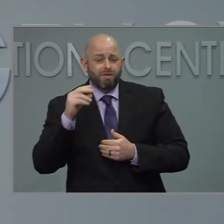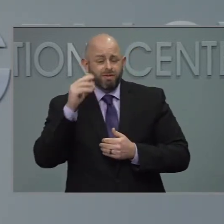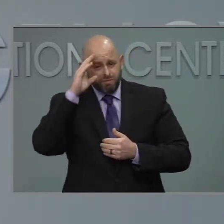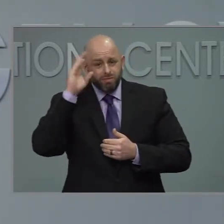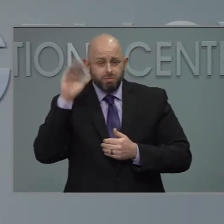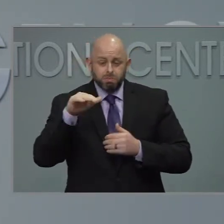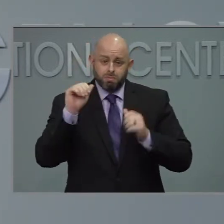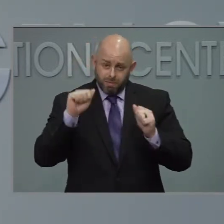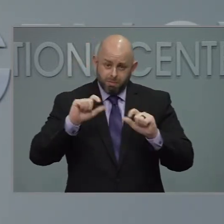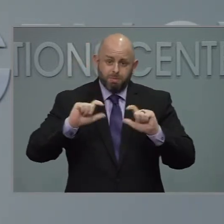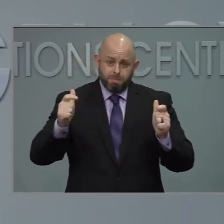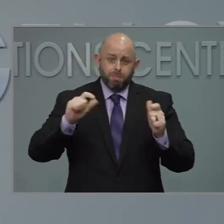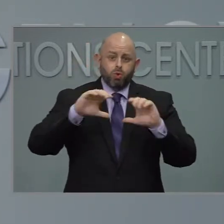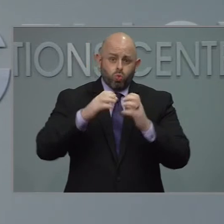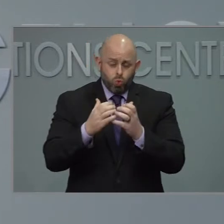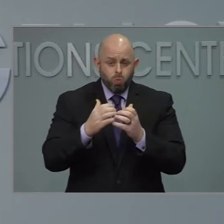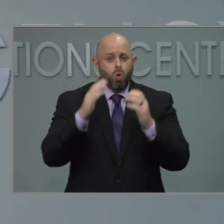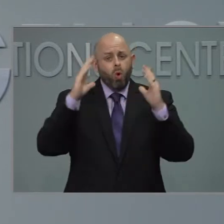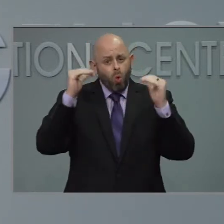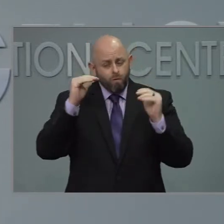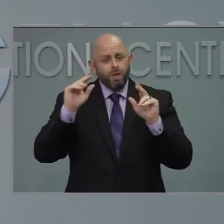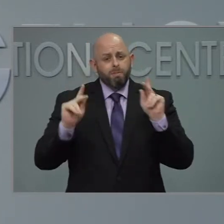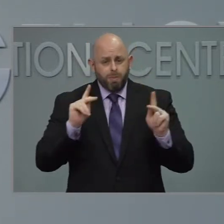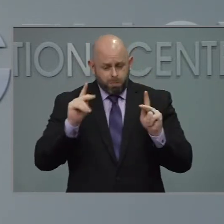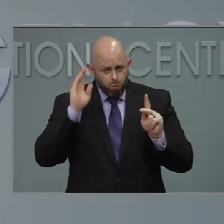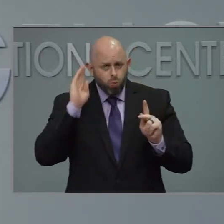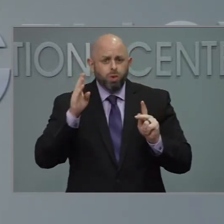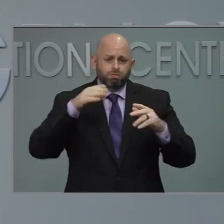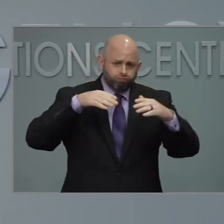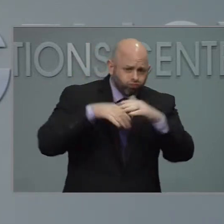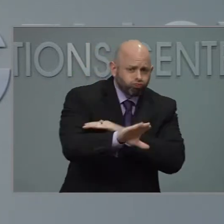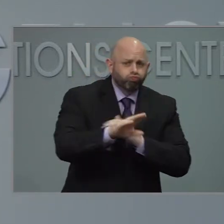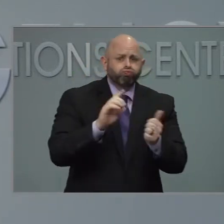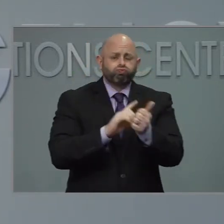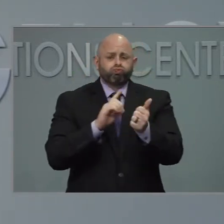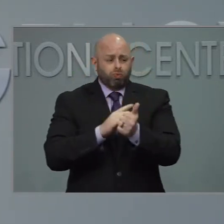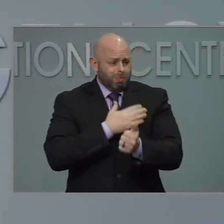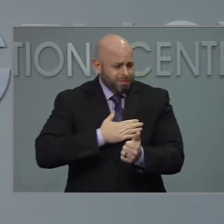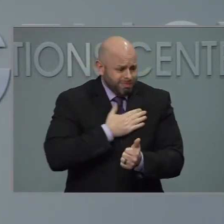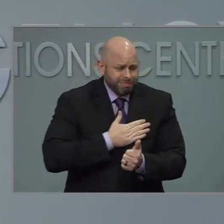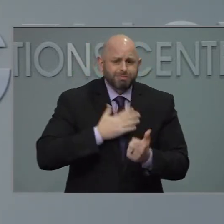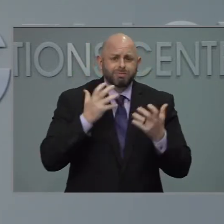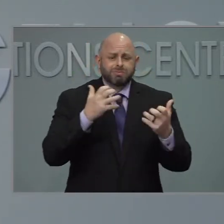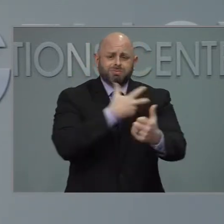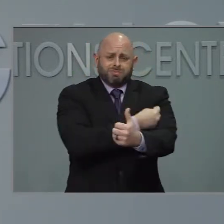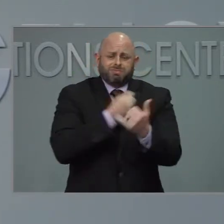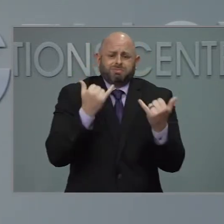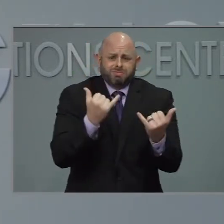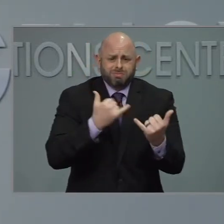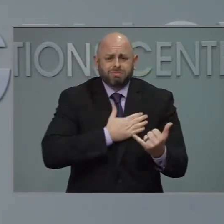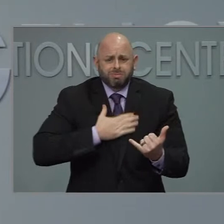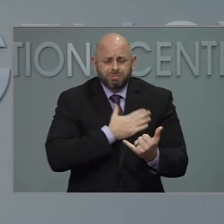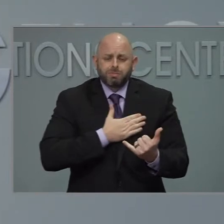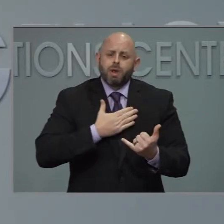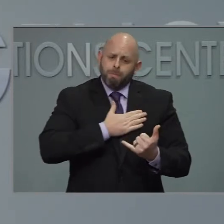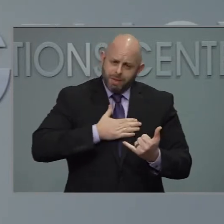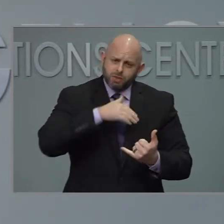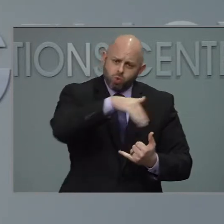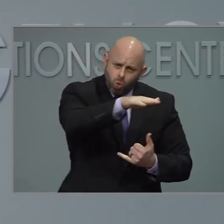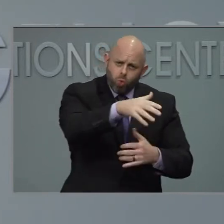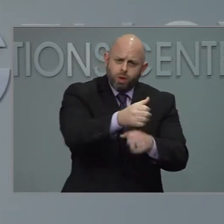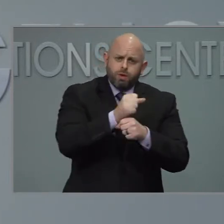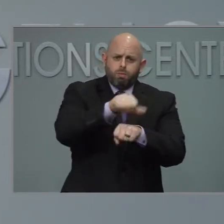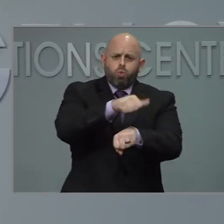be a large group. So we hope that folks will take advantage of the fact that they are now eligible for vaccine and go and get an appointment. On April